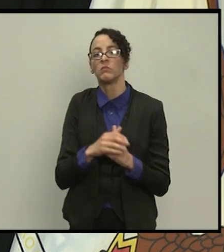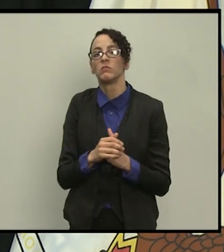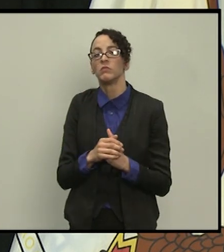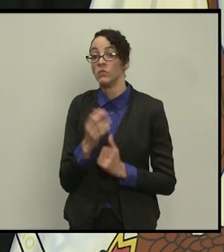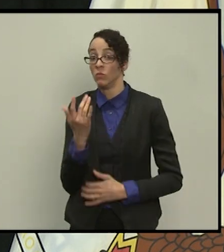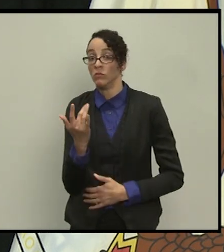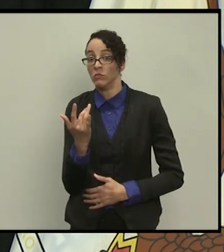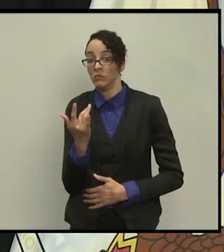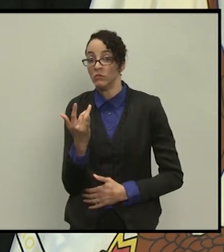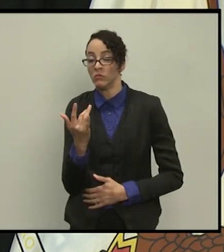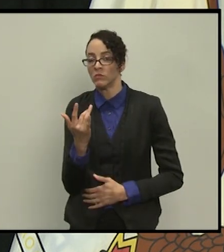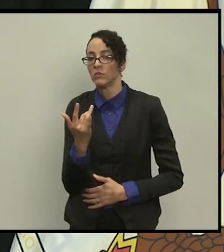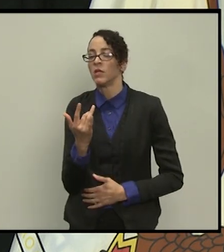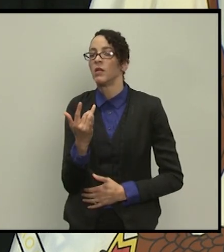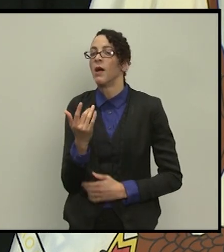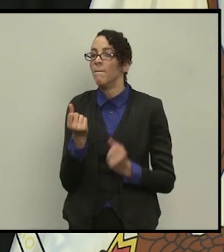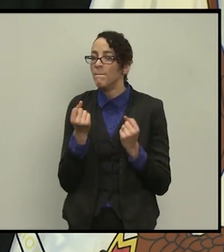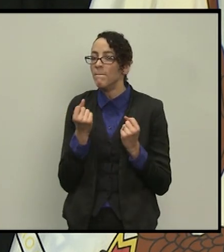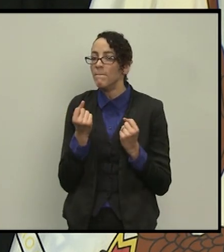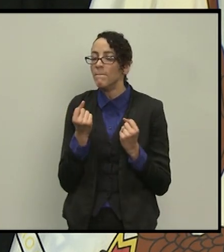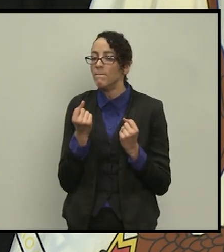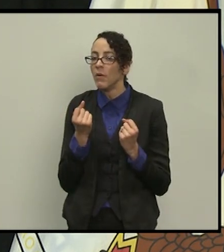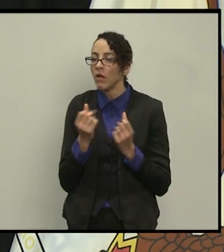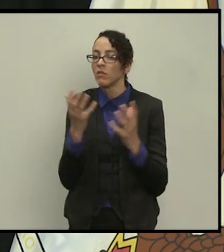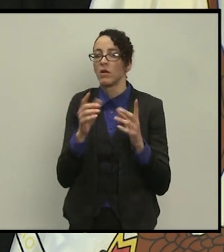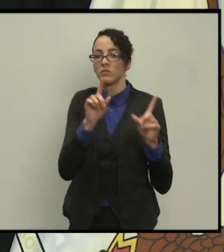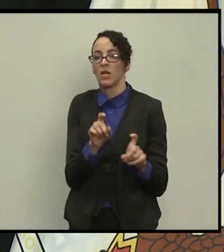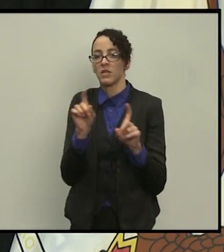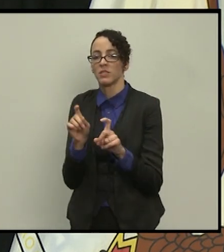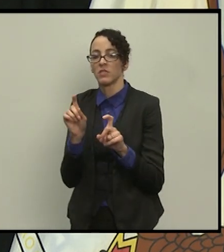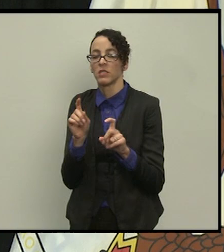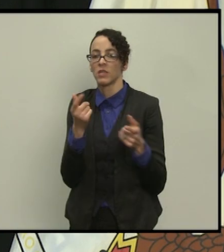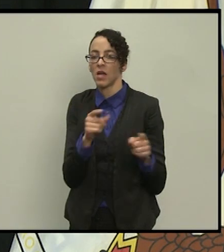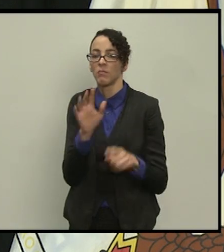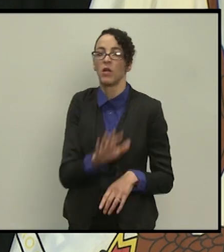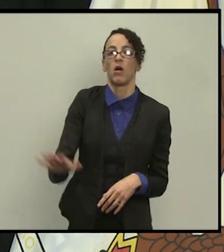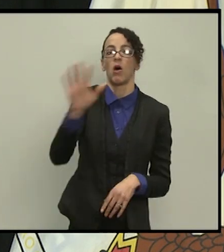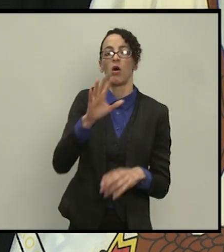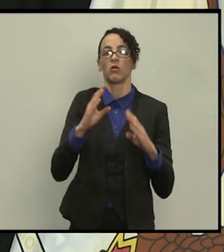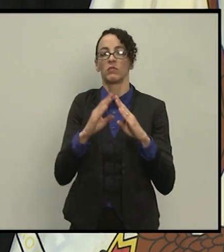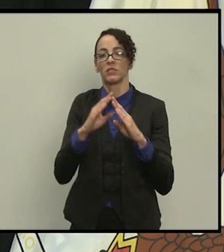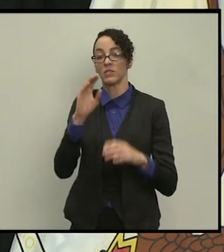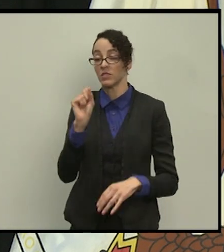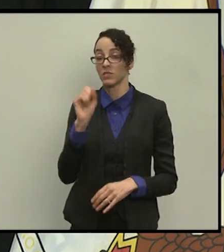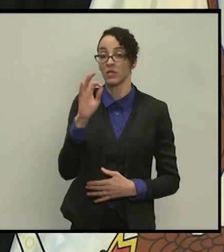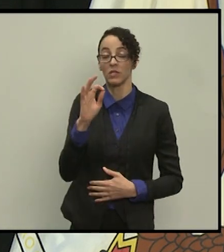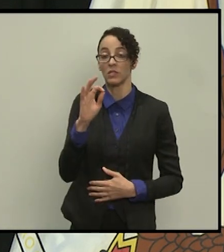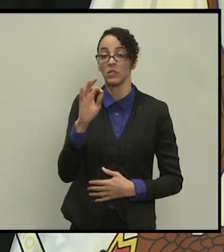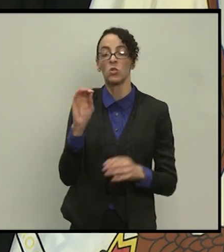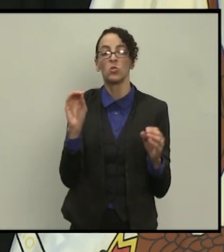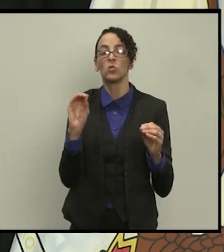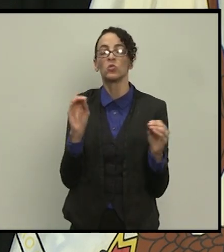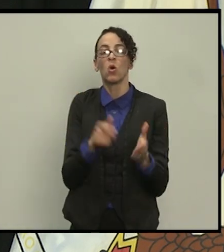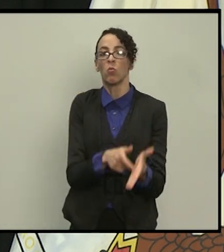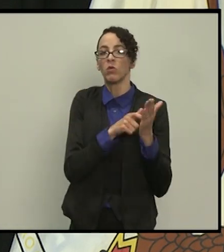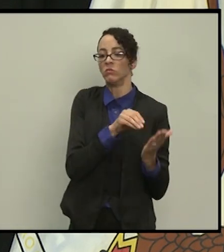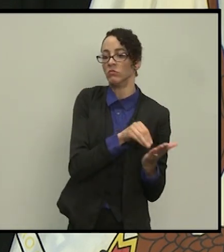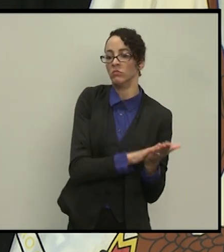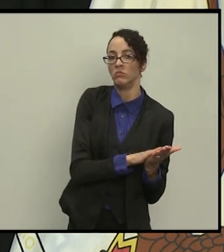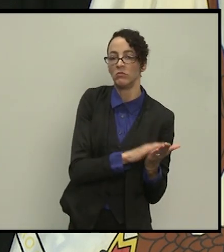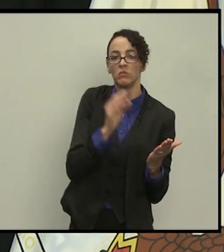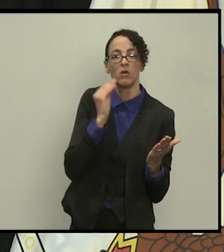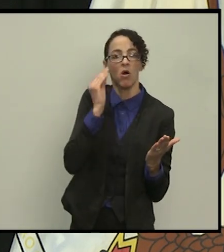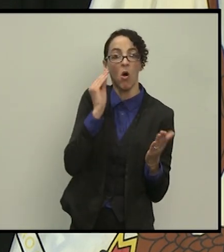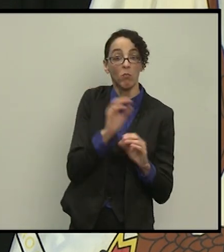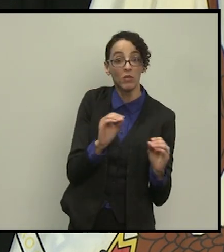really because much of the testing that's being done across the city, there is no requirement to record housing status,